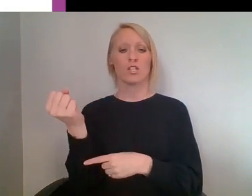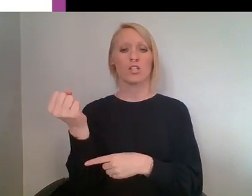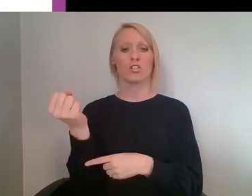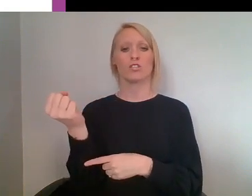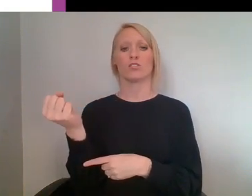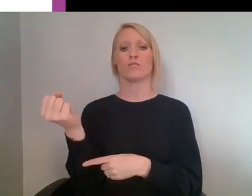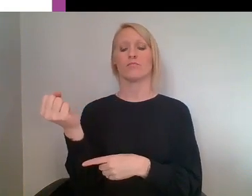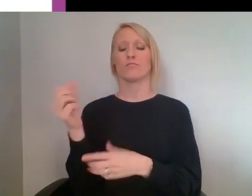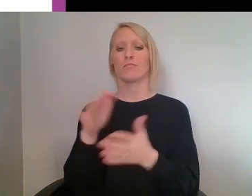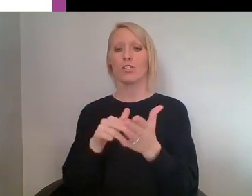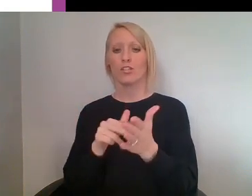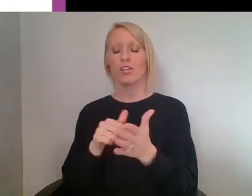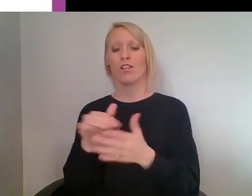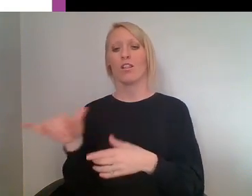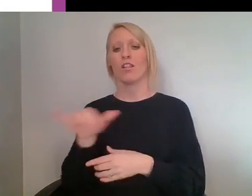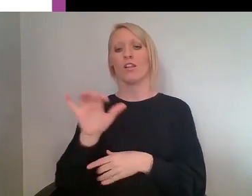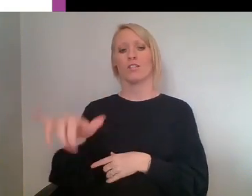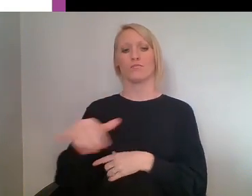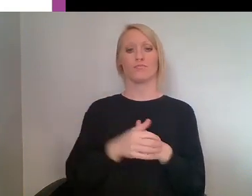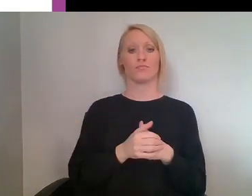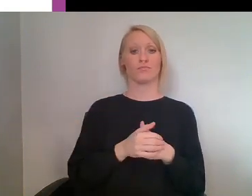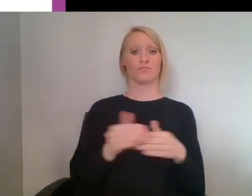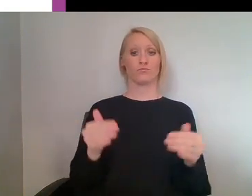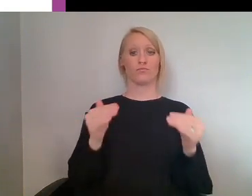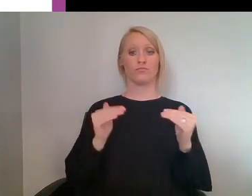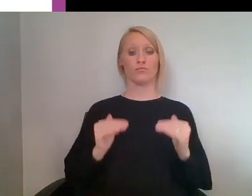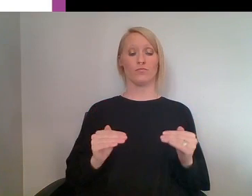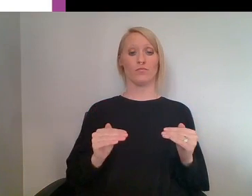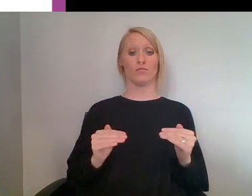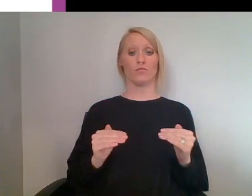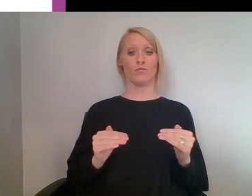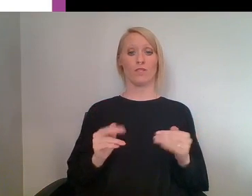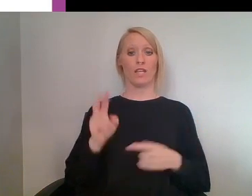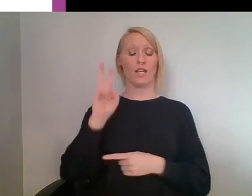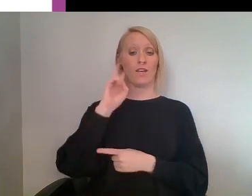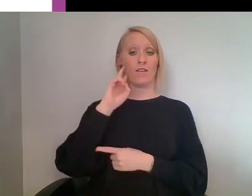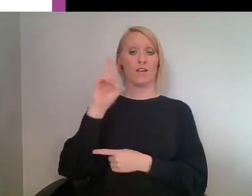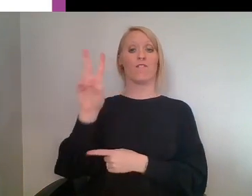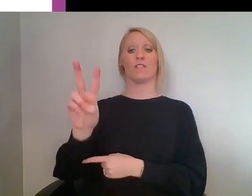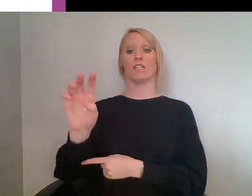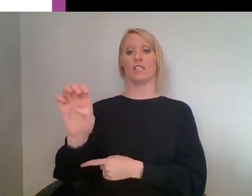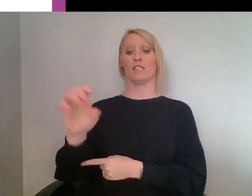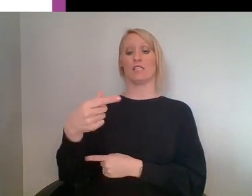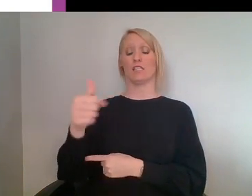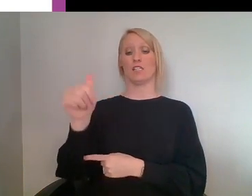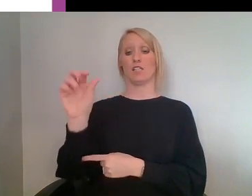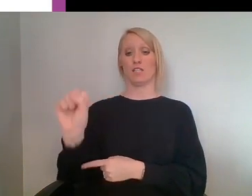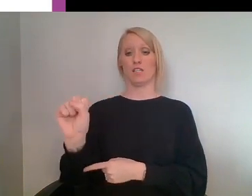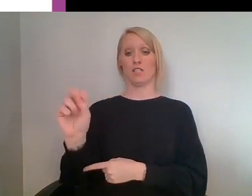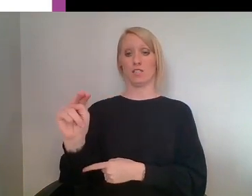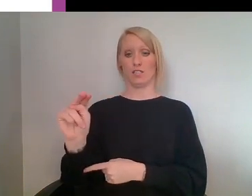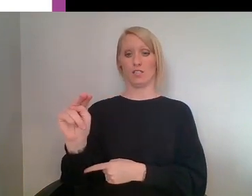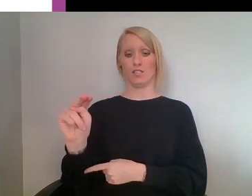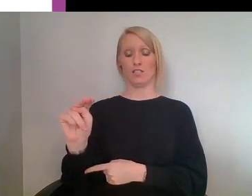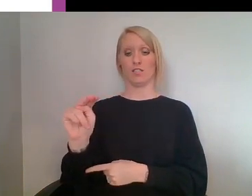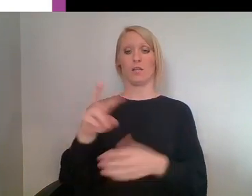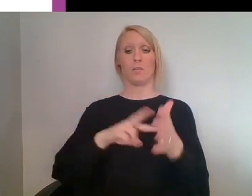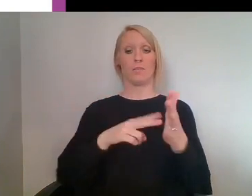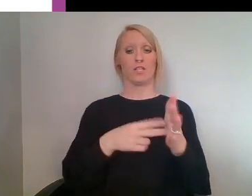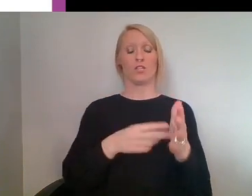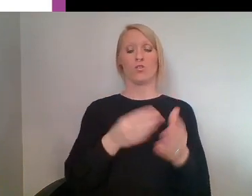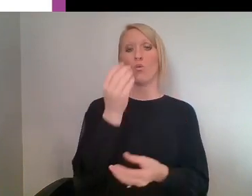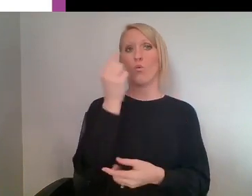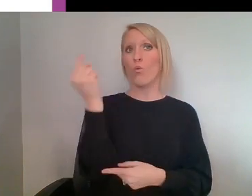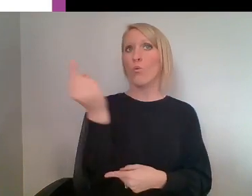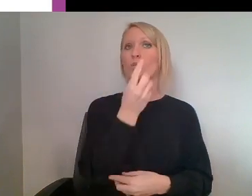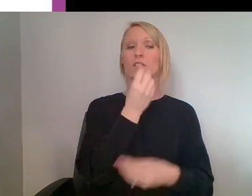humans that call themselves vegan. And a vegan diet is where you only have your plants and vegetables, right? Your veggies and your fruits and